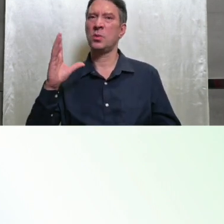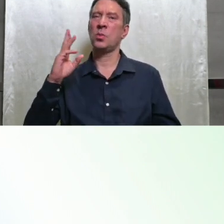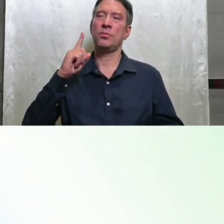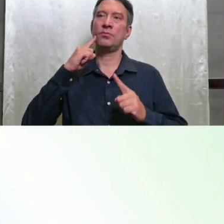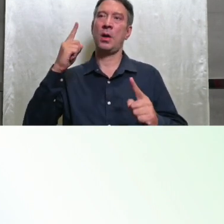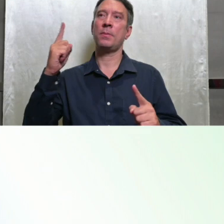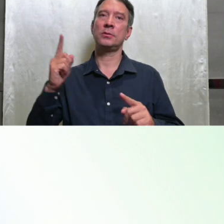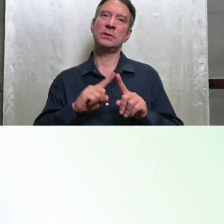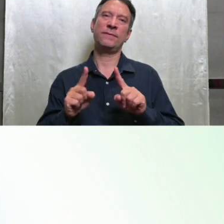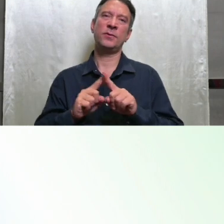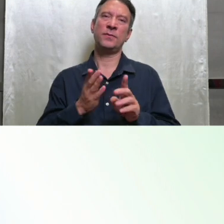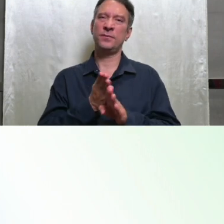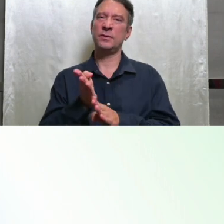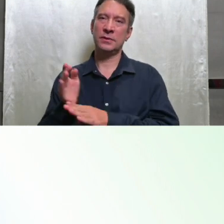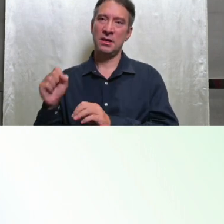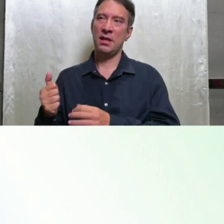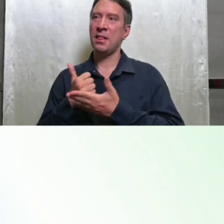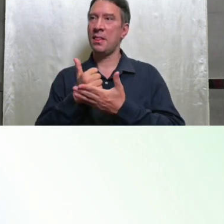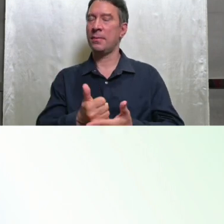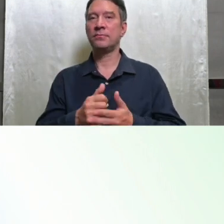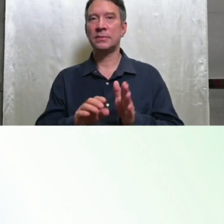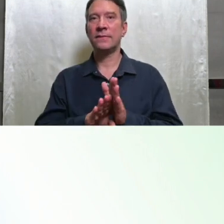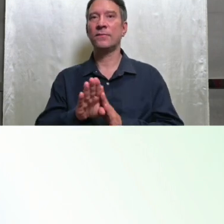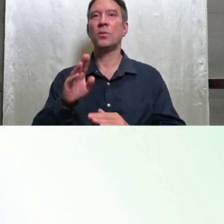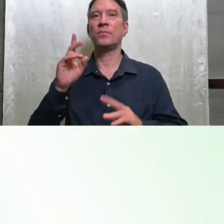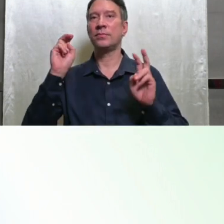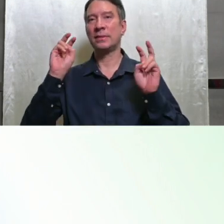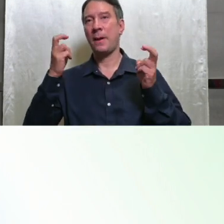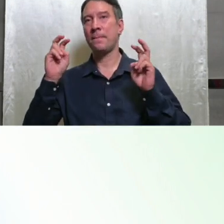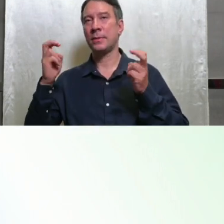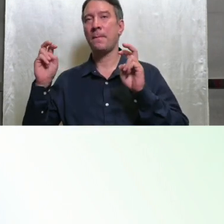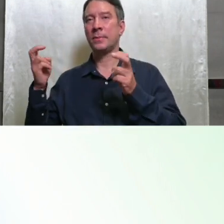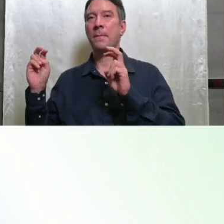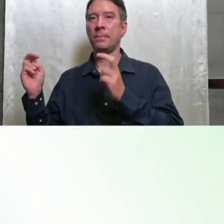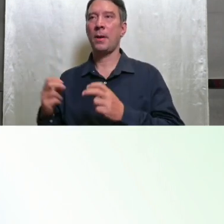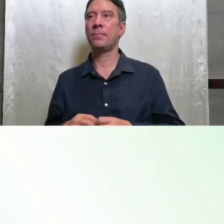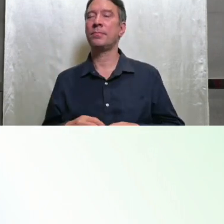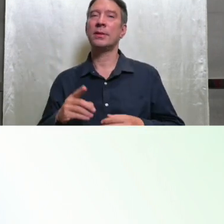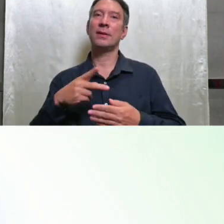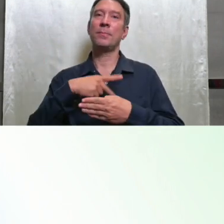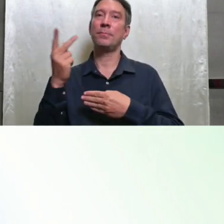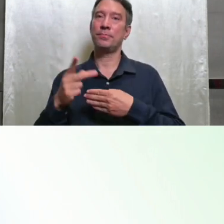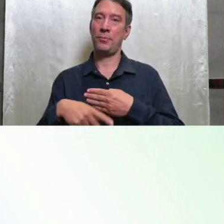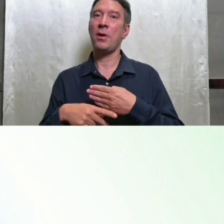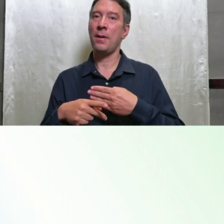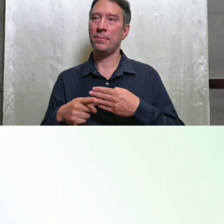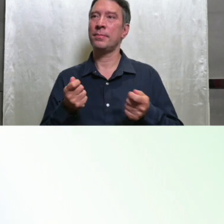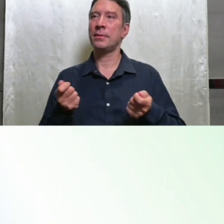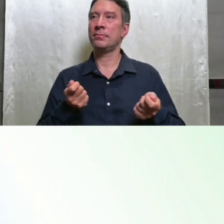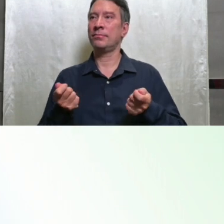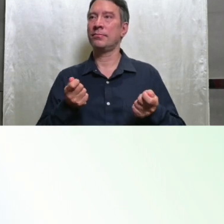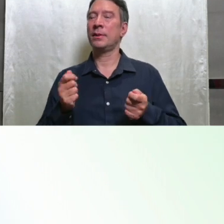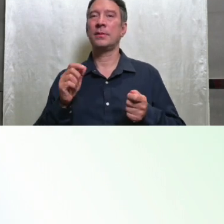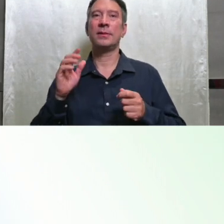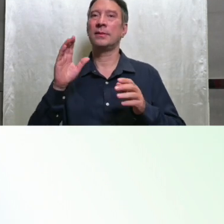project management or if it's in design, we work with various companies and organizations that are really,